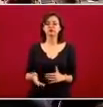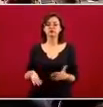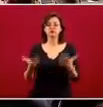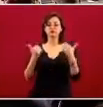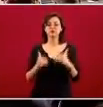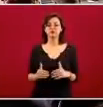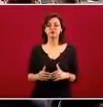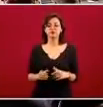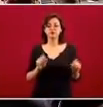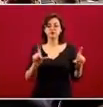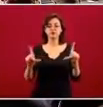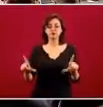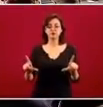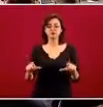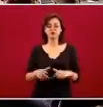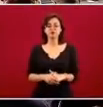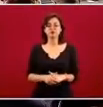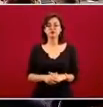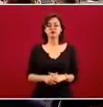country.